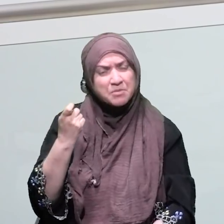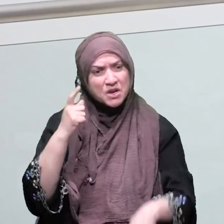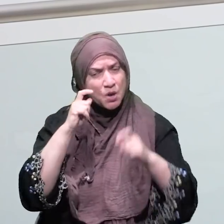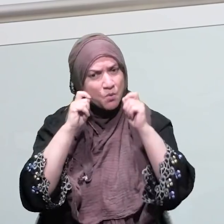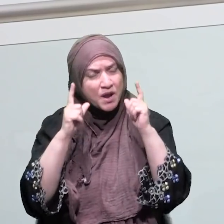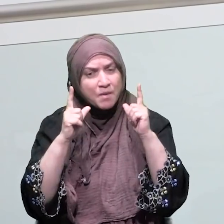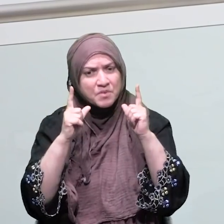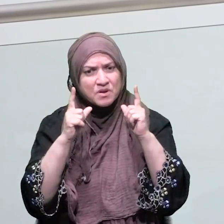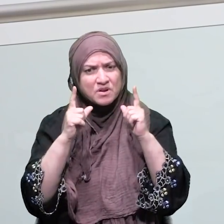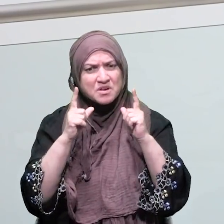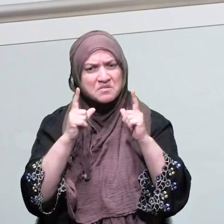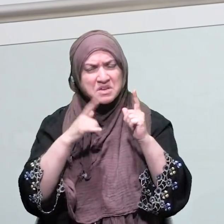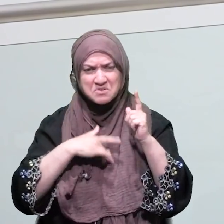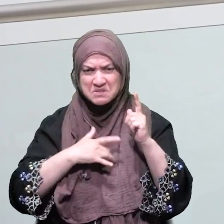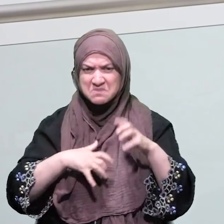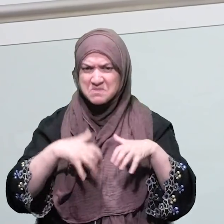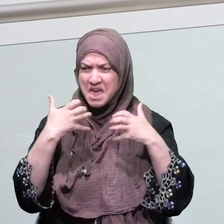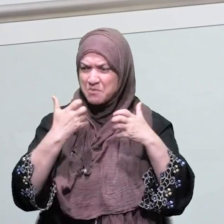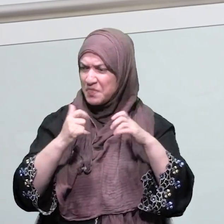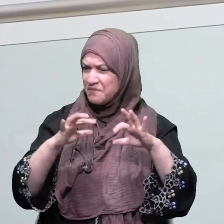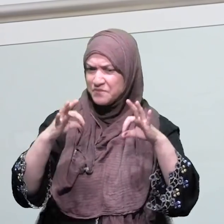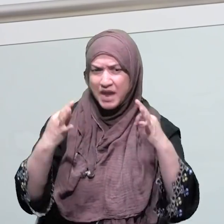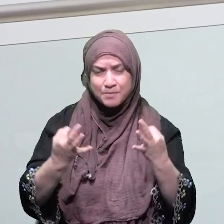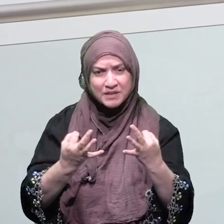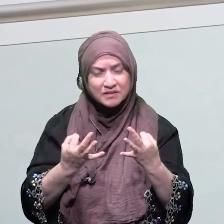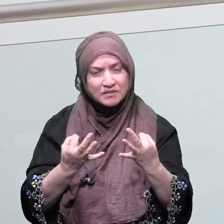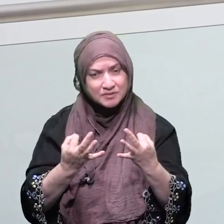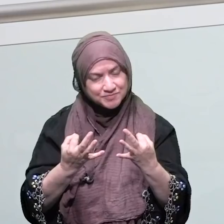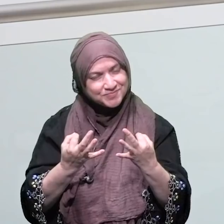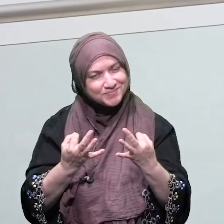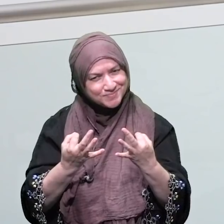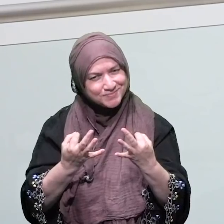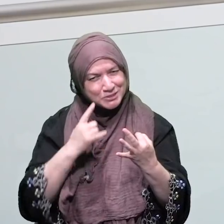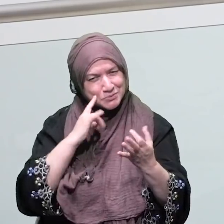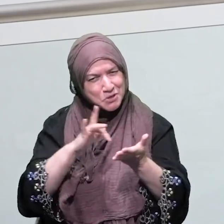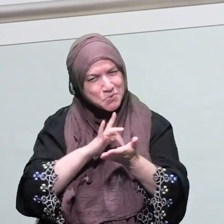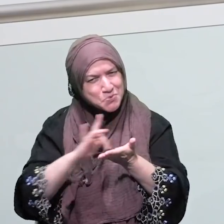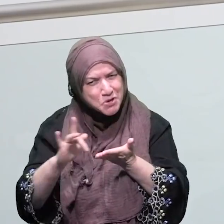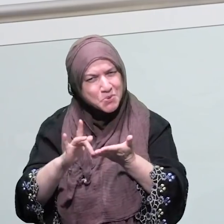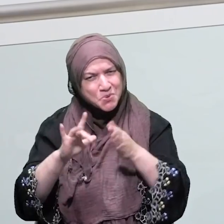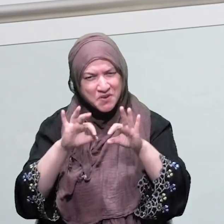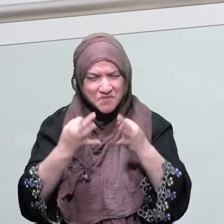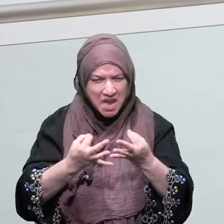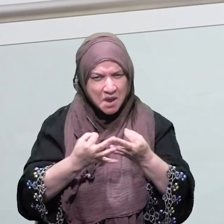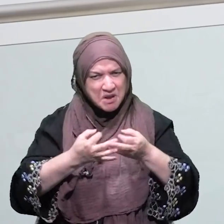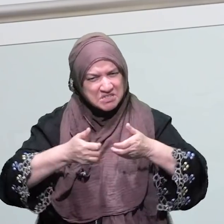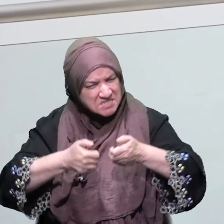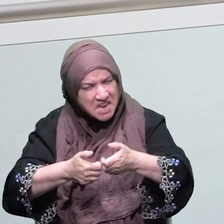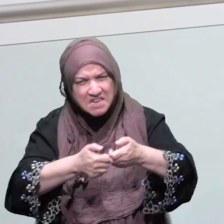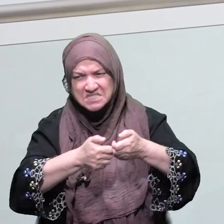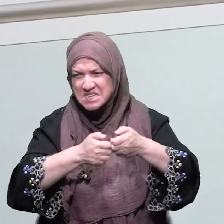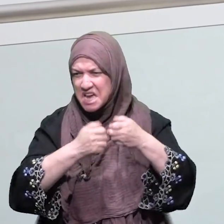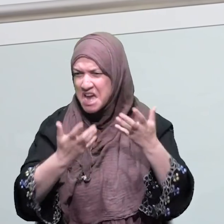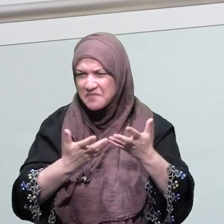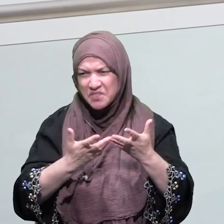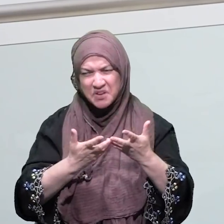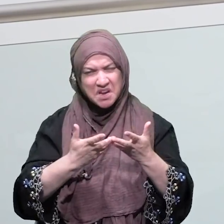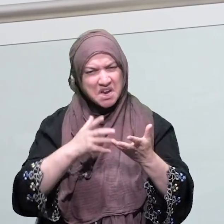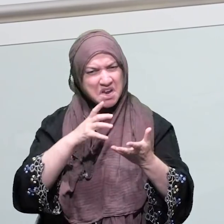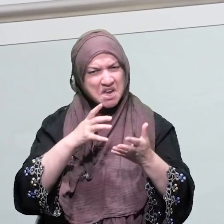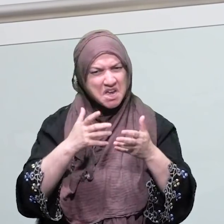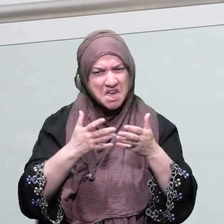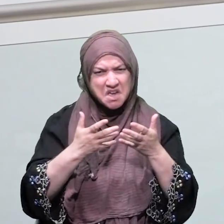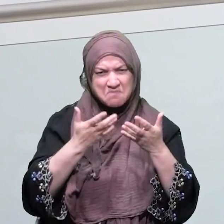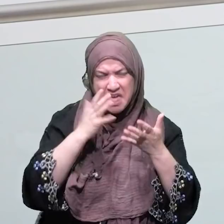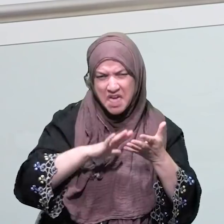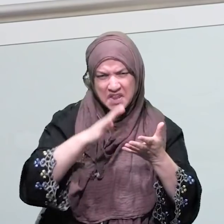and text. I'm getting really upset. I can't believe you said that. So you start boiling in your thoughts. Instead of remembering Allah at night, you're getting